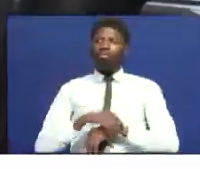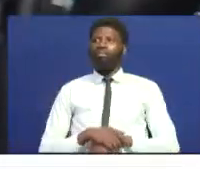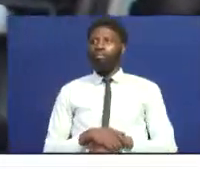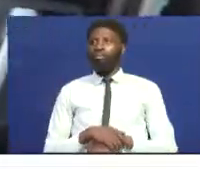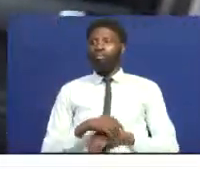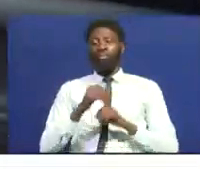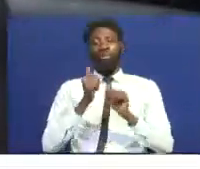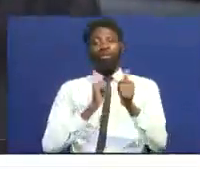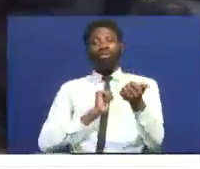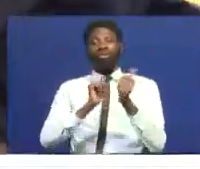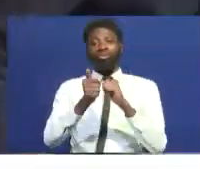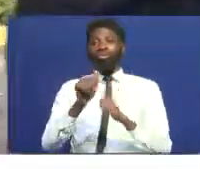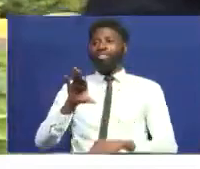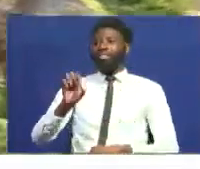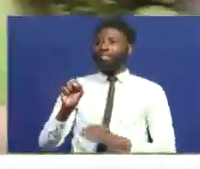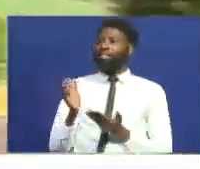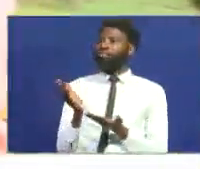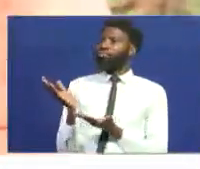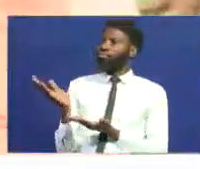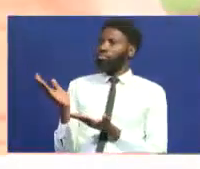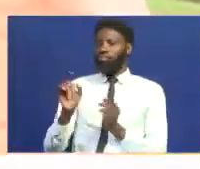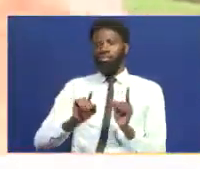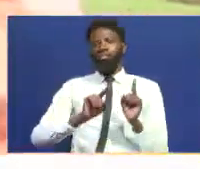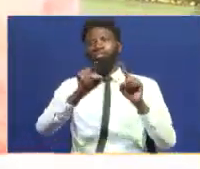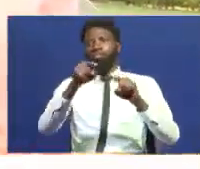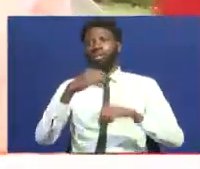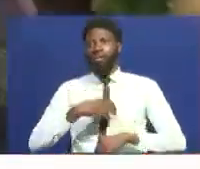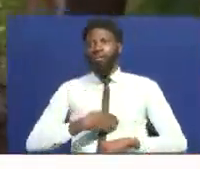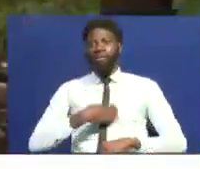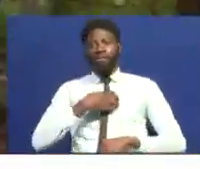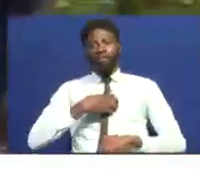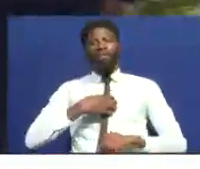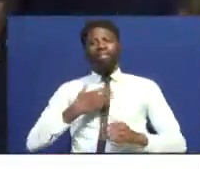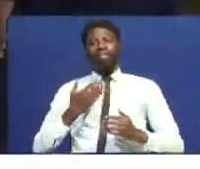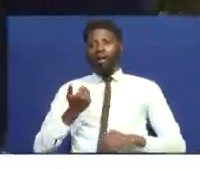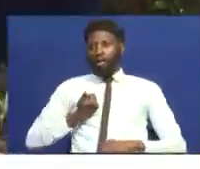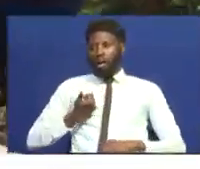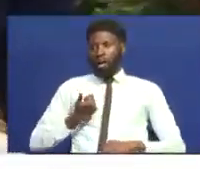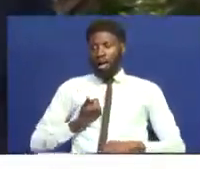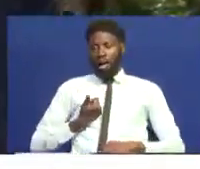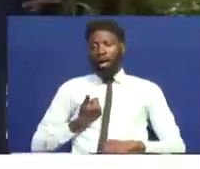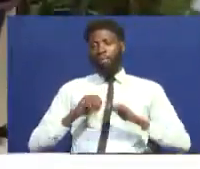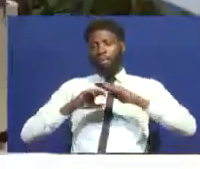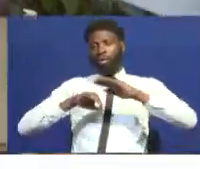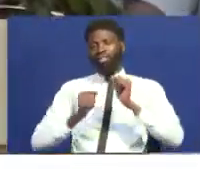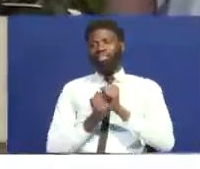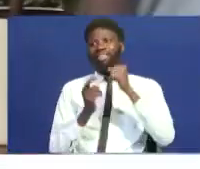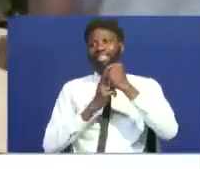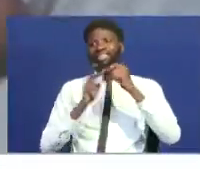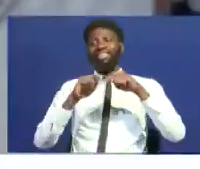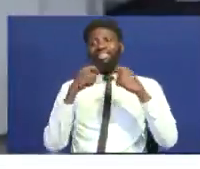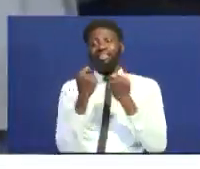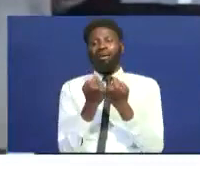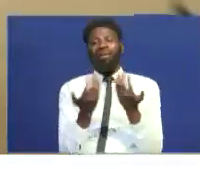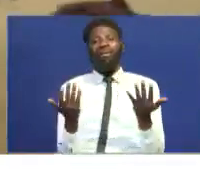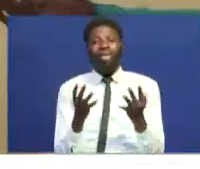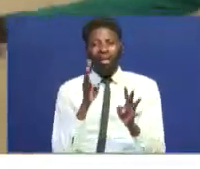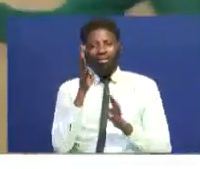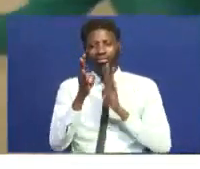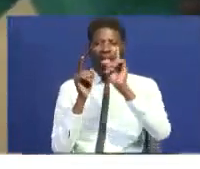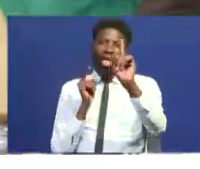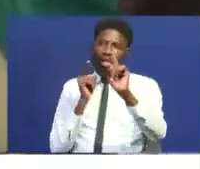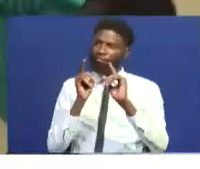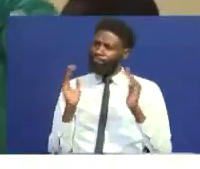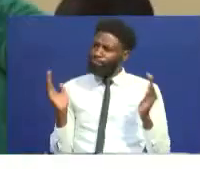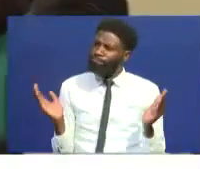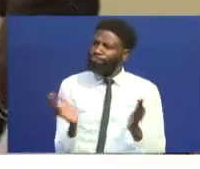Sports Cabinet Secretary Ababu Namwamba visited the Junior Starlets in camp at Kasarani Stadium as he sought to rally the players and coaching